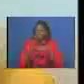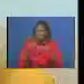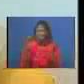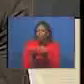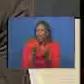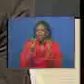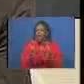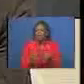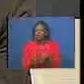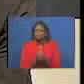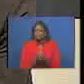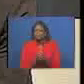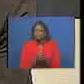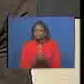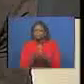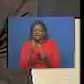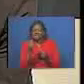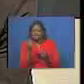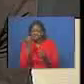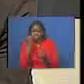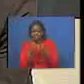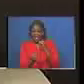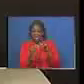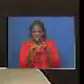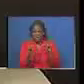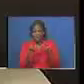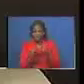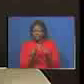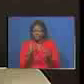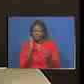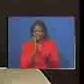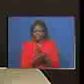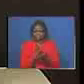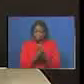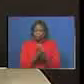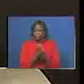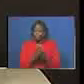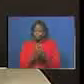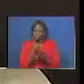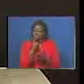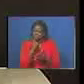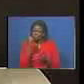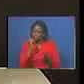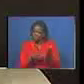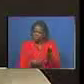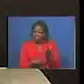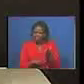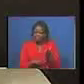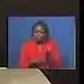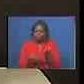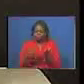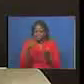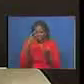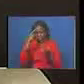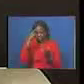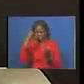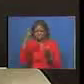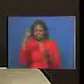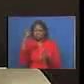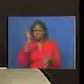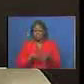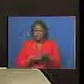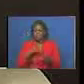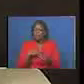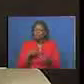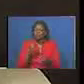your closing remarks I'll reiterate Martin Luther's speech that his dream is when people will be judged by the content of